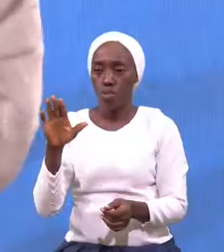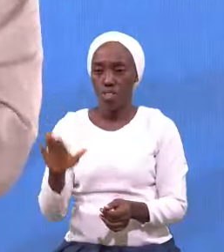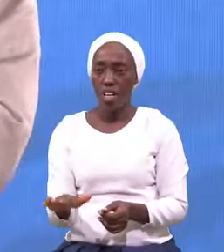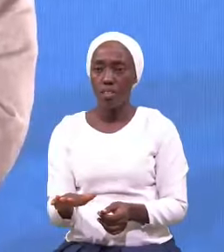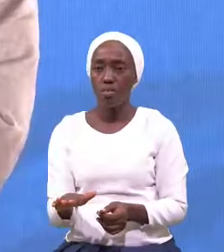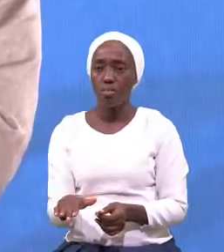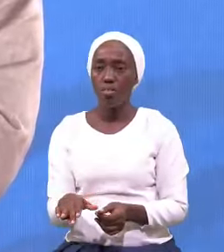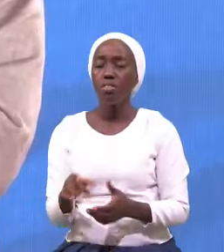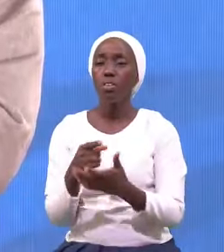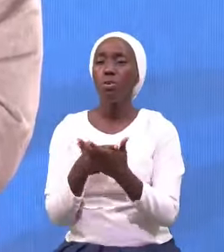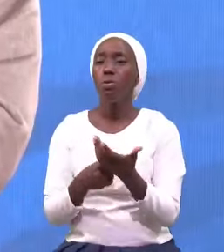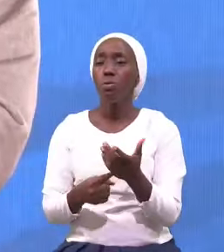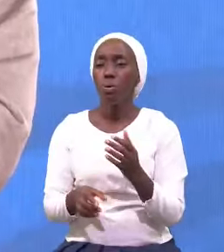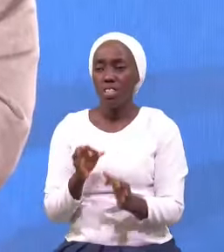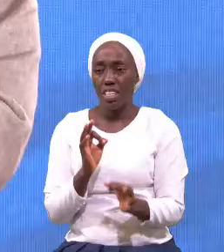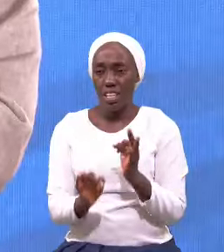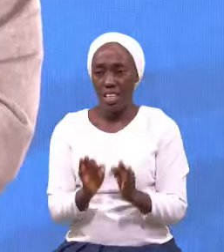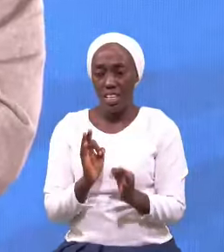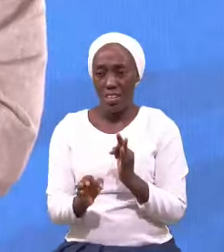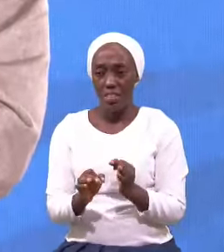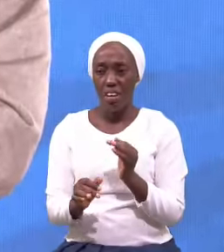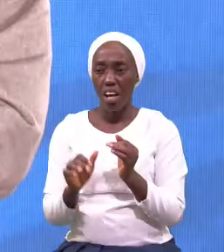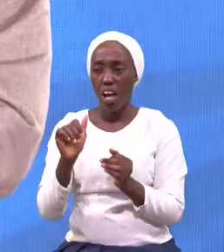What if Abimelech said, Abraham,